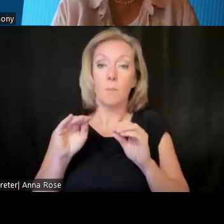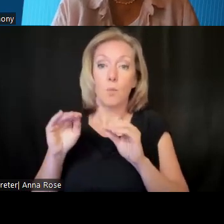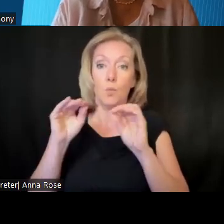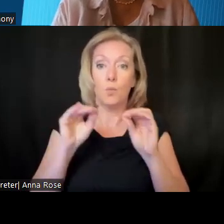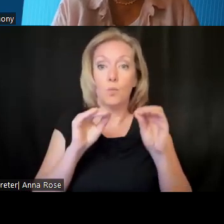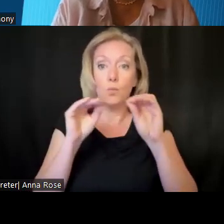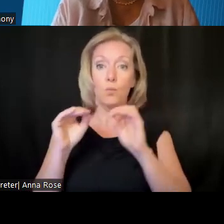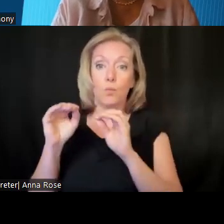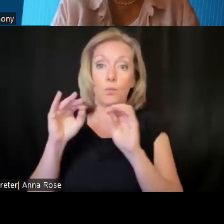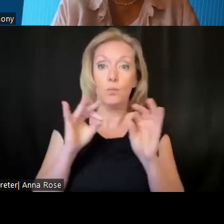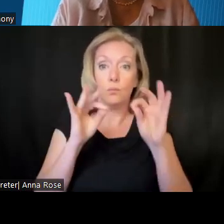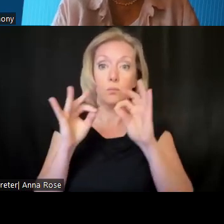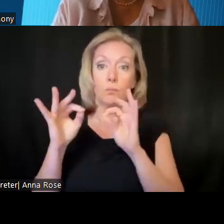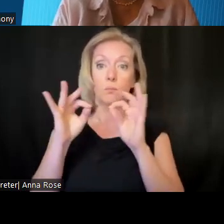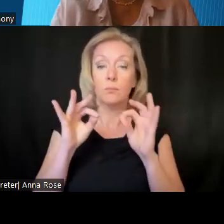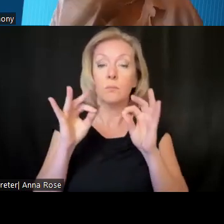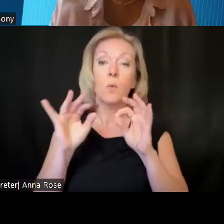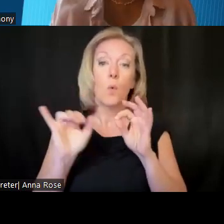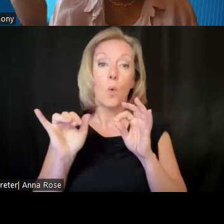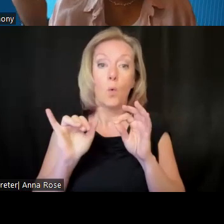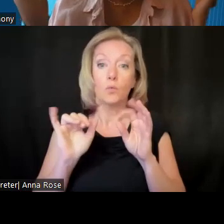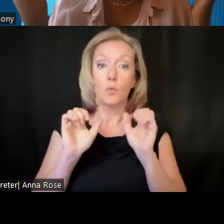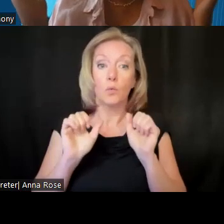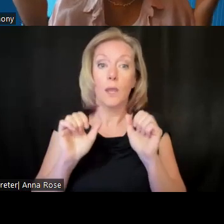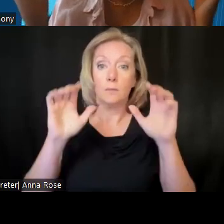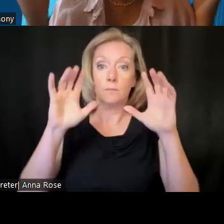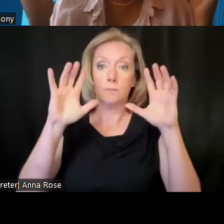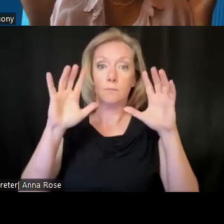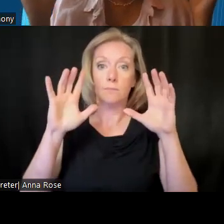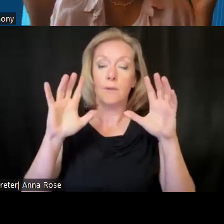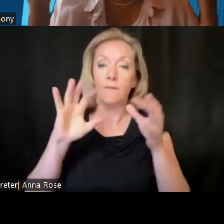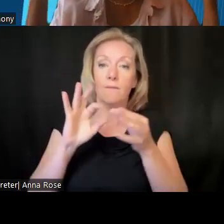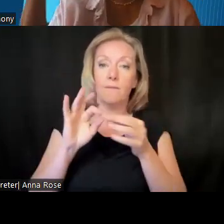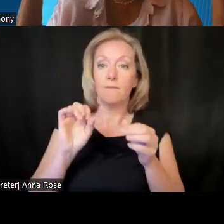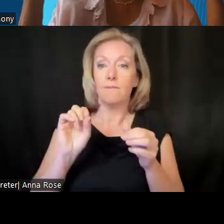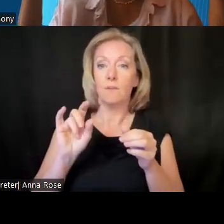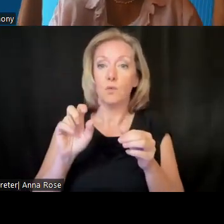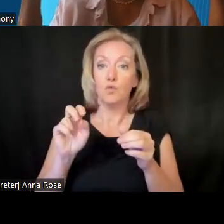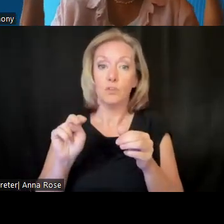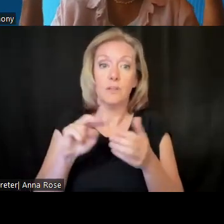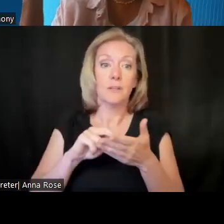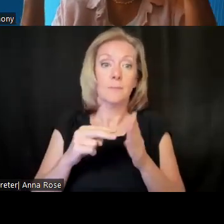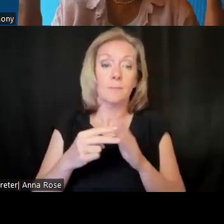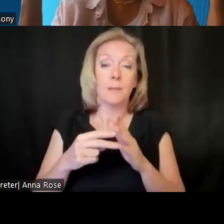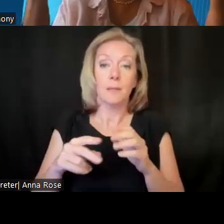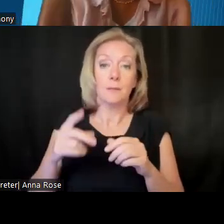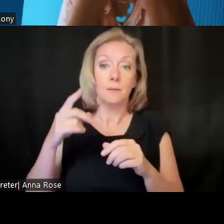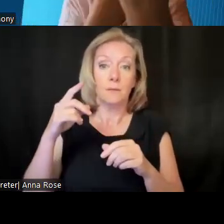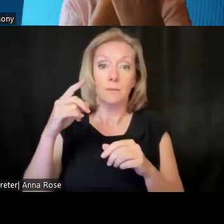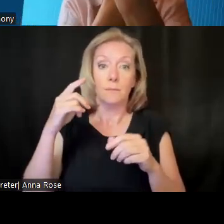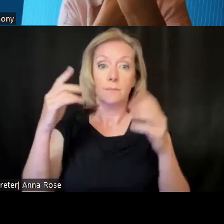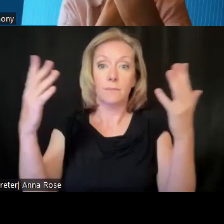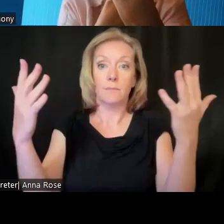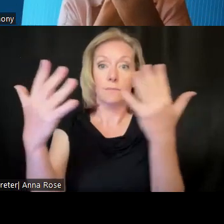perspective, but they're actually the capacity to see one image. We call this fusion or binocularity, where the right eye image and the left